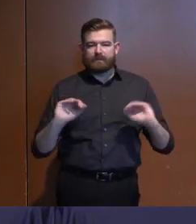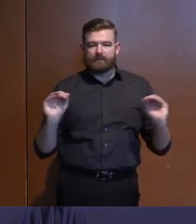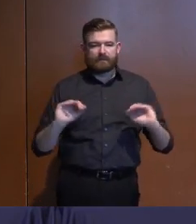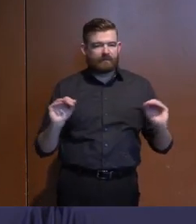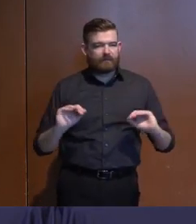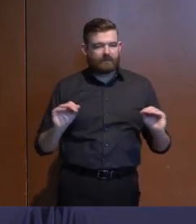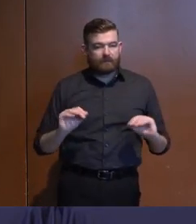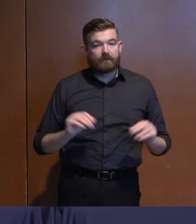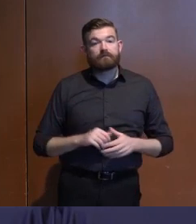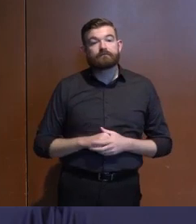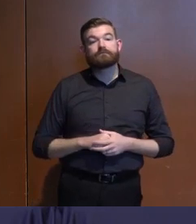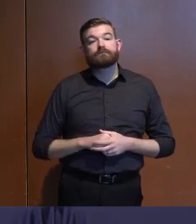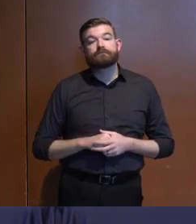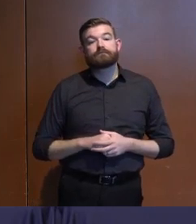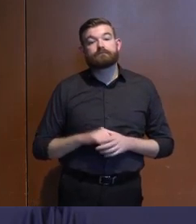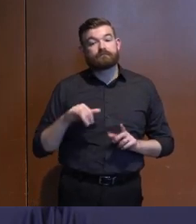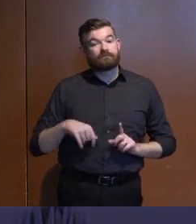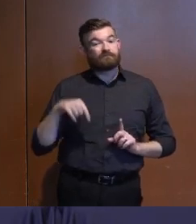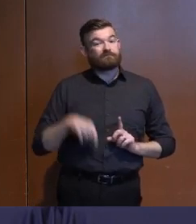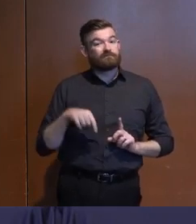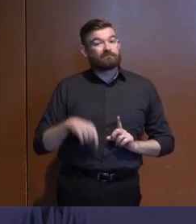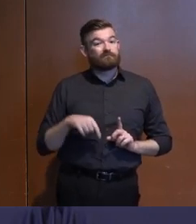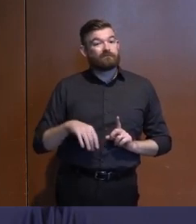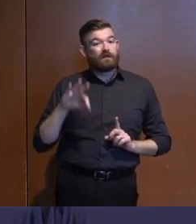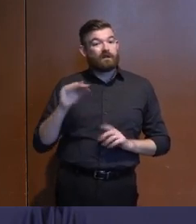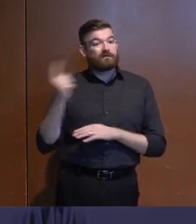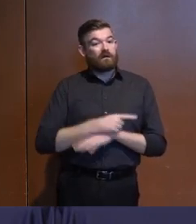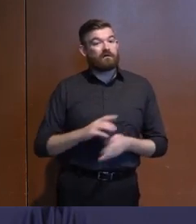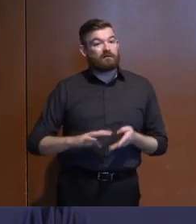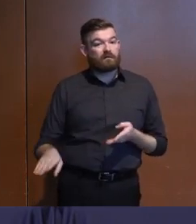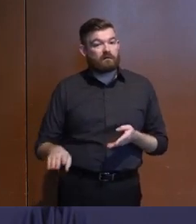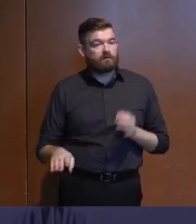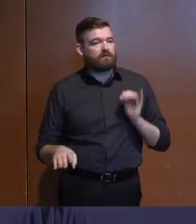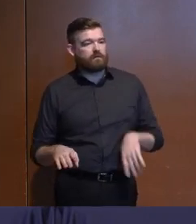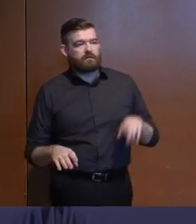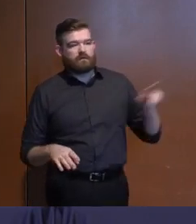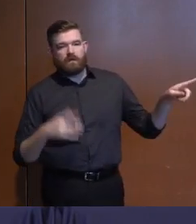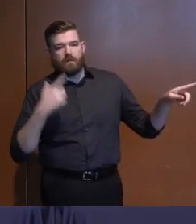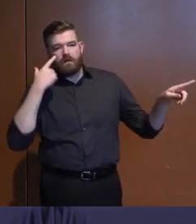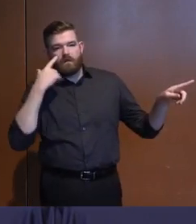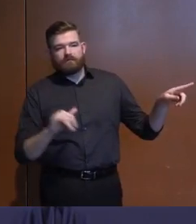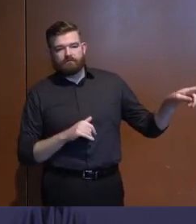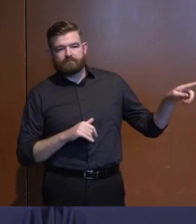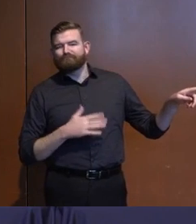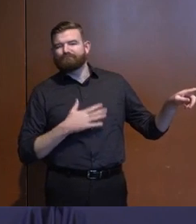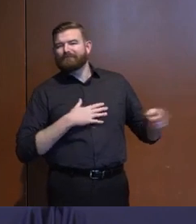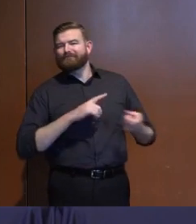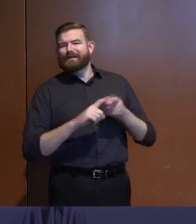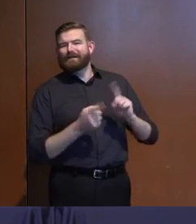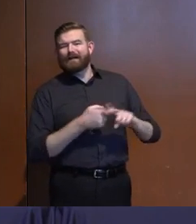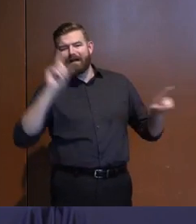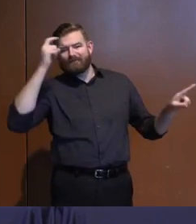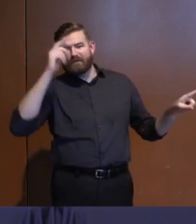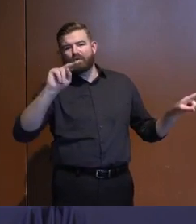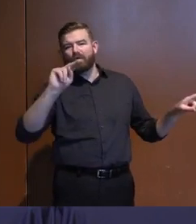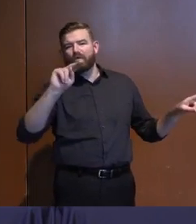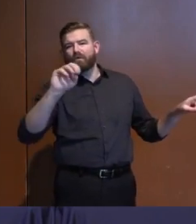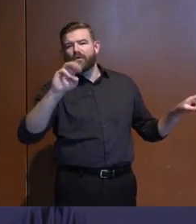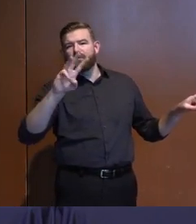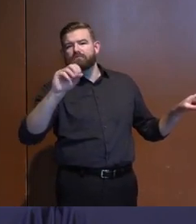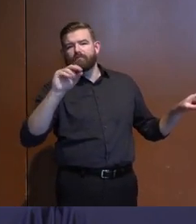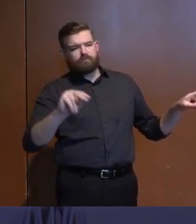closely mirrors what the state of California, under the strong leadership of my friend Governor Gavin Newsom was able to provide for